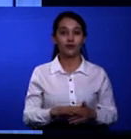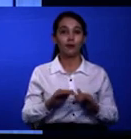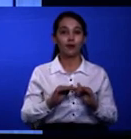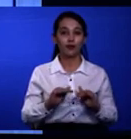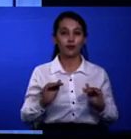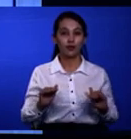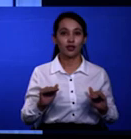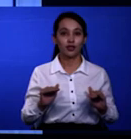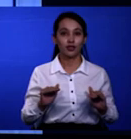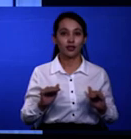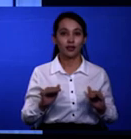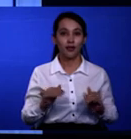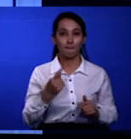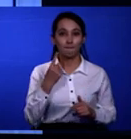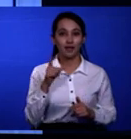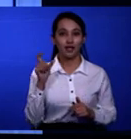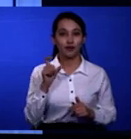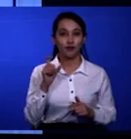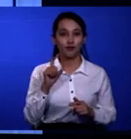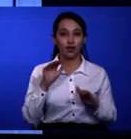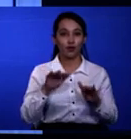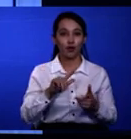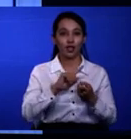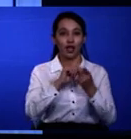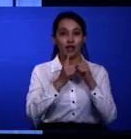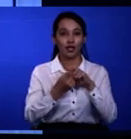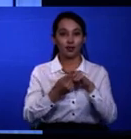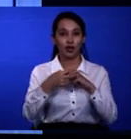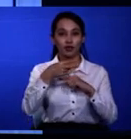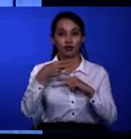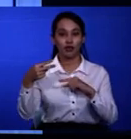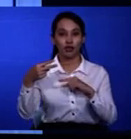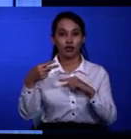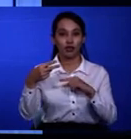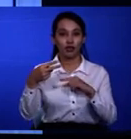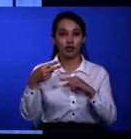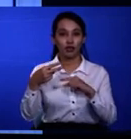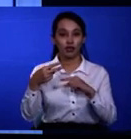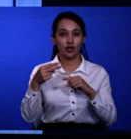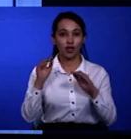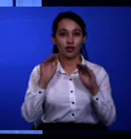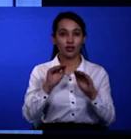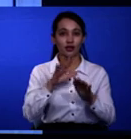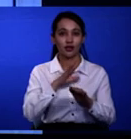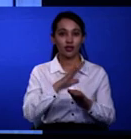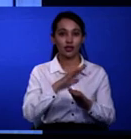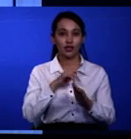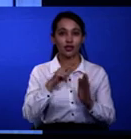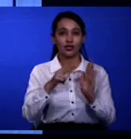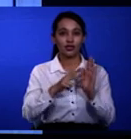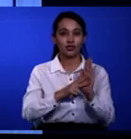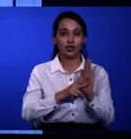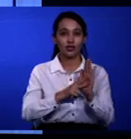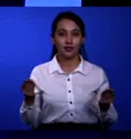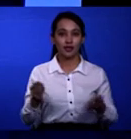Mana bolajonlar, bitta cho'pni o'zgartirib, tenglik hosil qildik. 8 bilan 1 ning yig'indisi